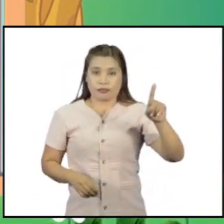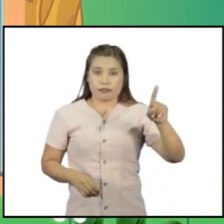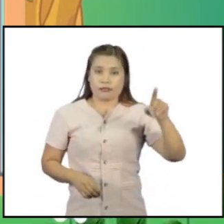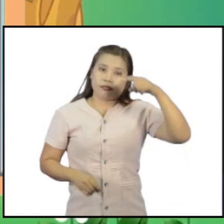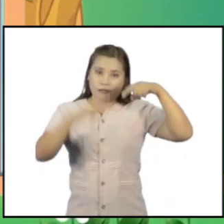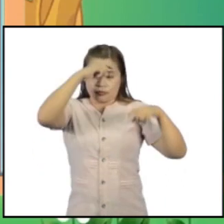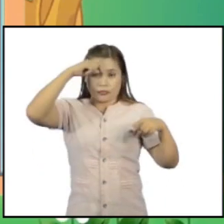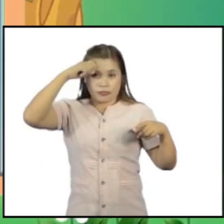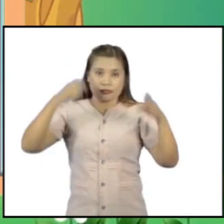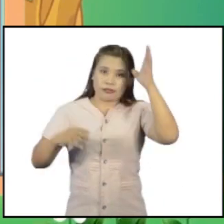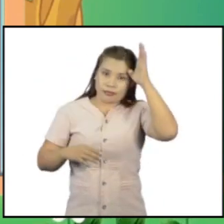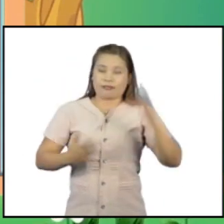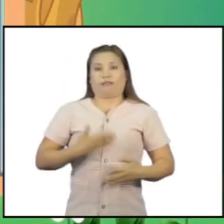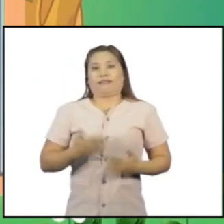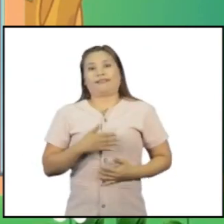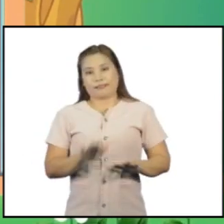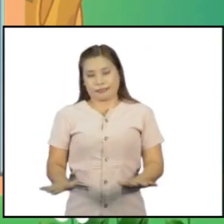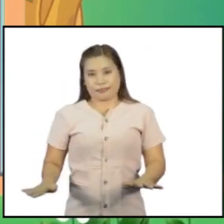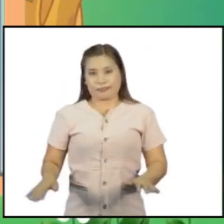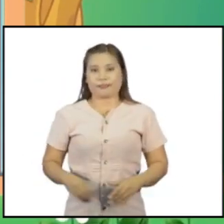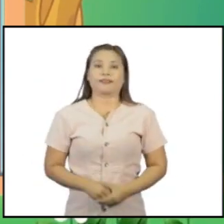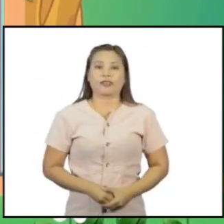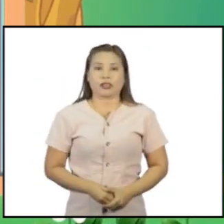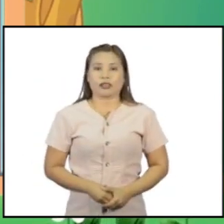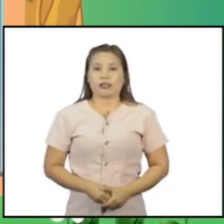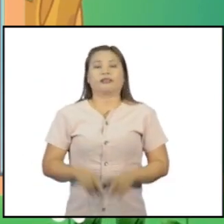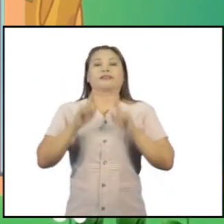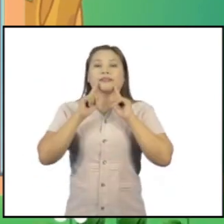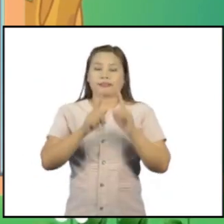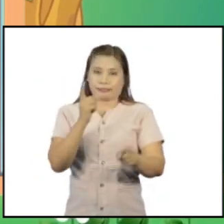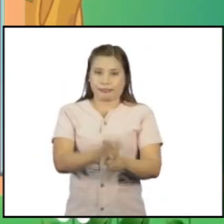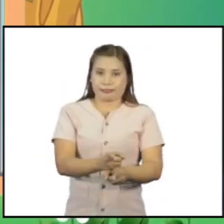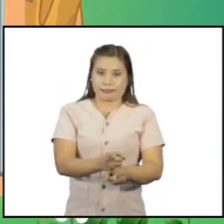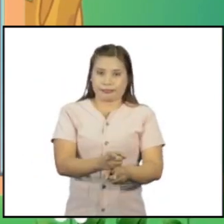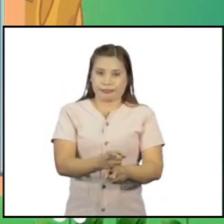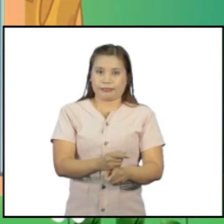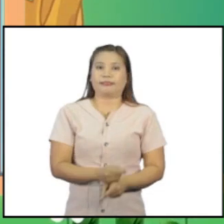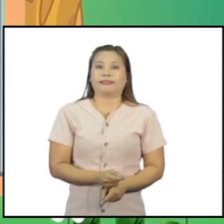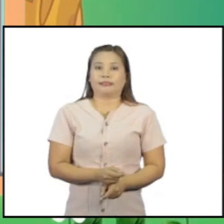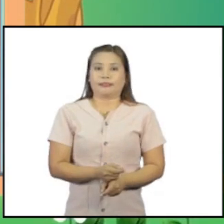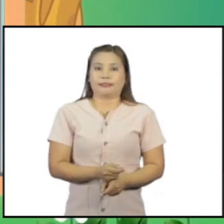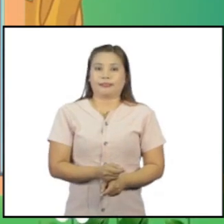D. Because Benny is a happy kid. The correct answer